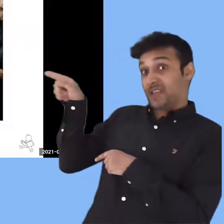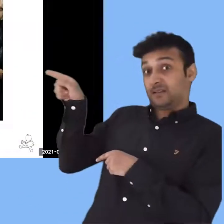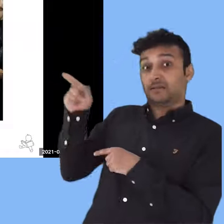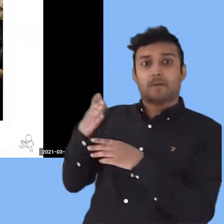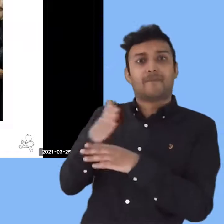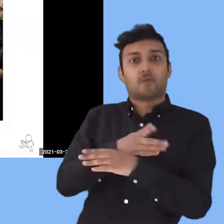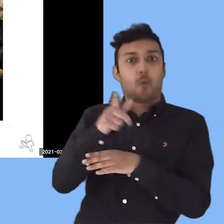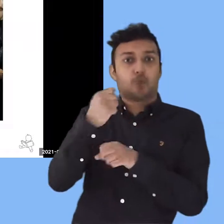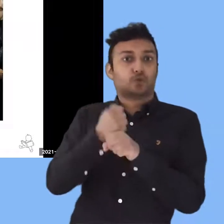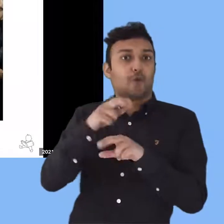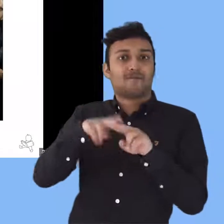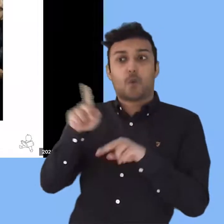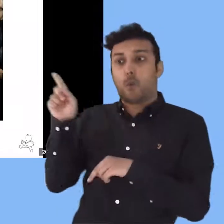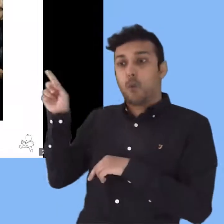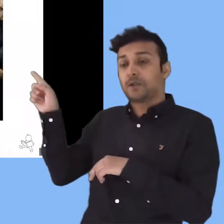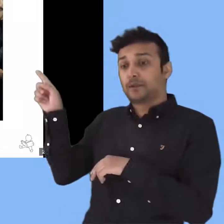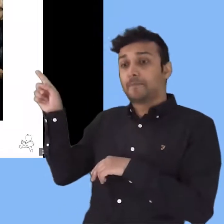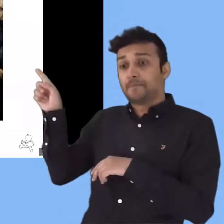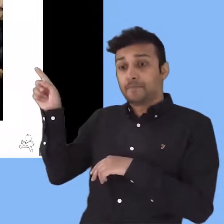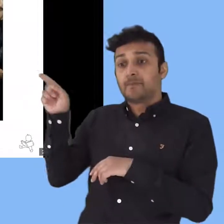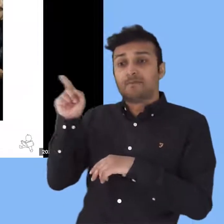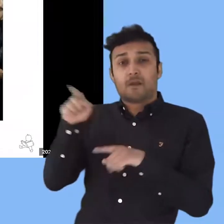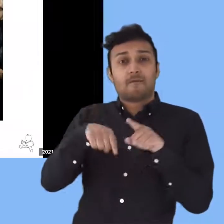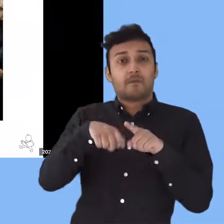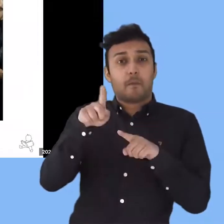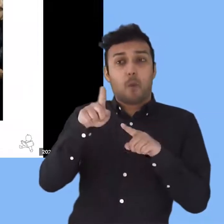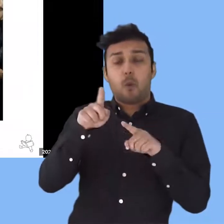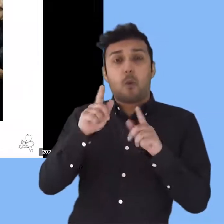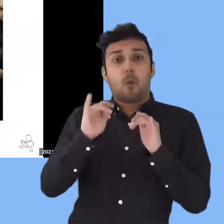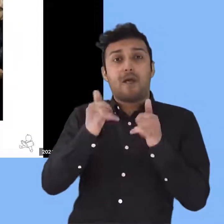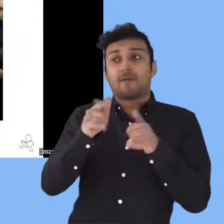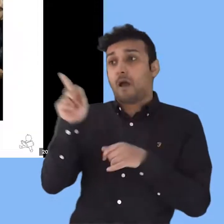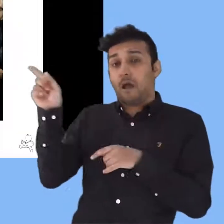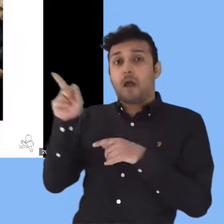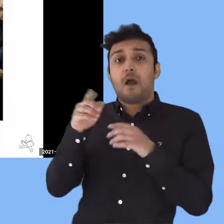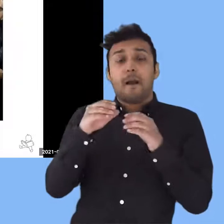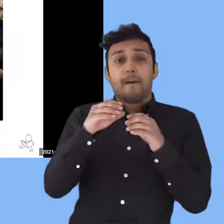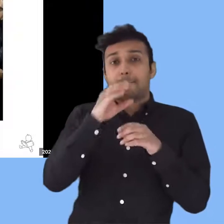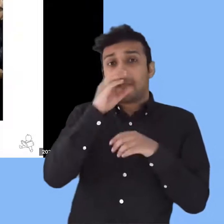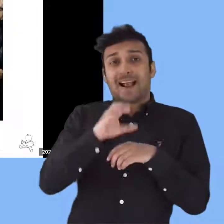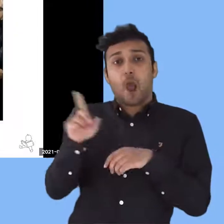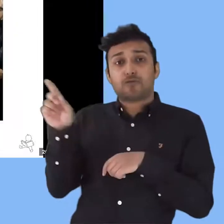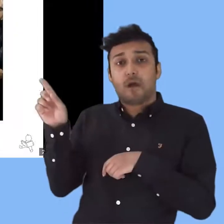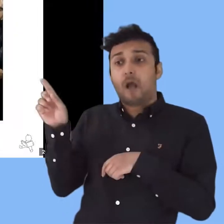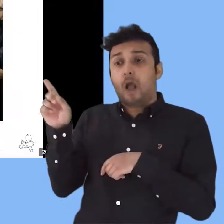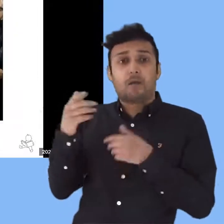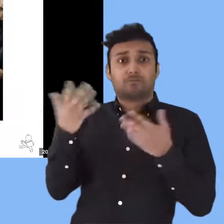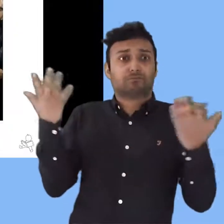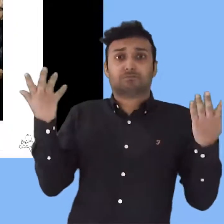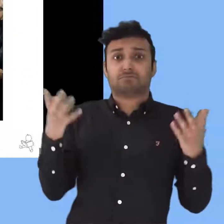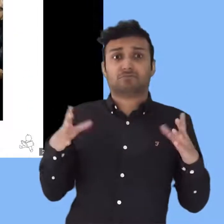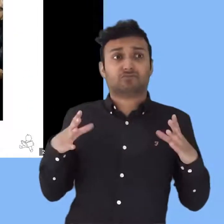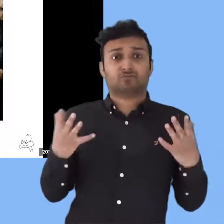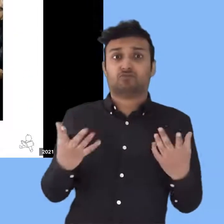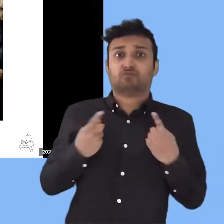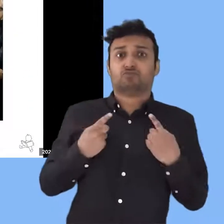was the Euro 2020 qualifiers in October 19, with the Bulgaria fans openly doing Nazi salutes in the